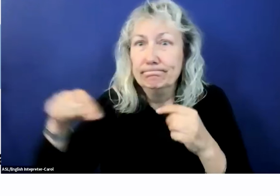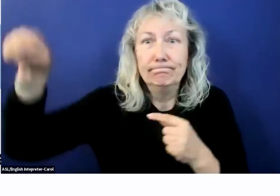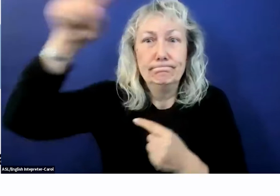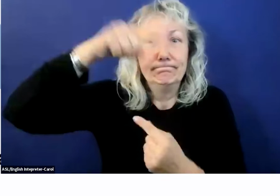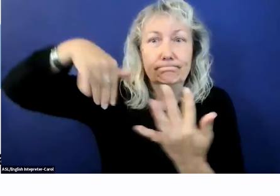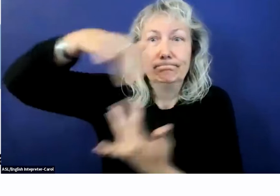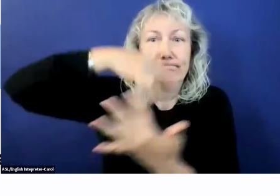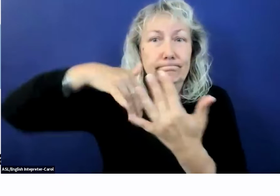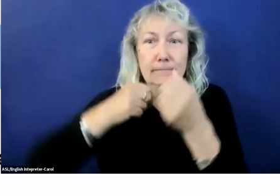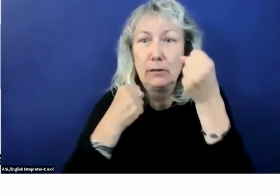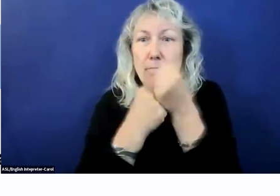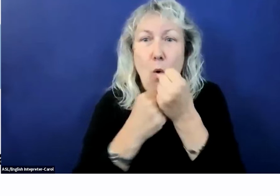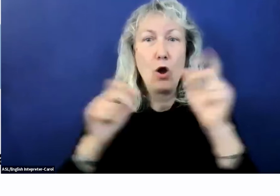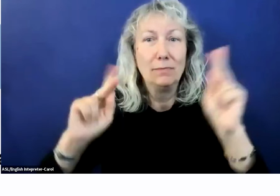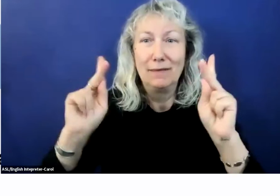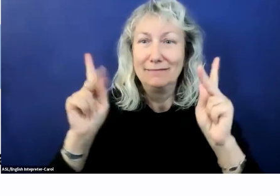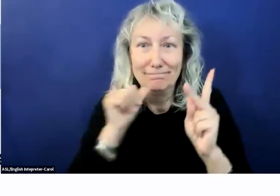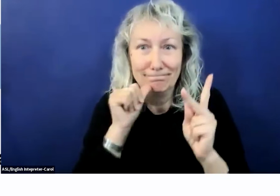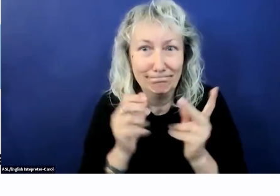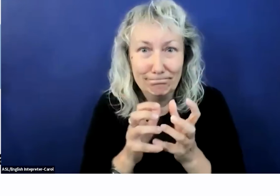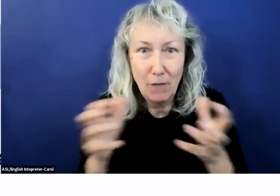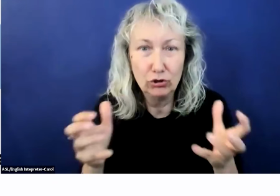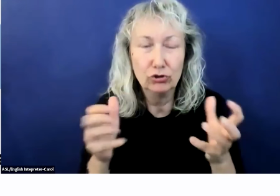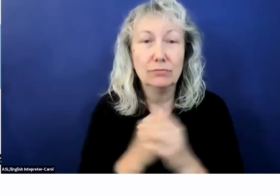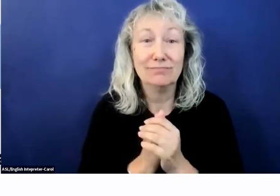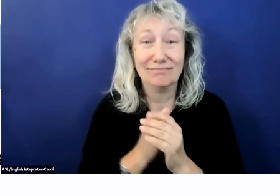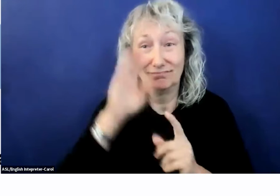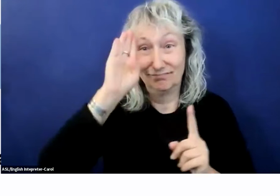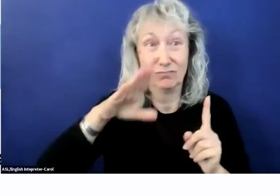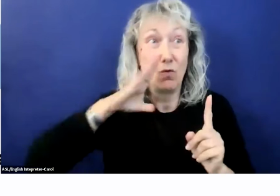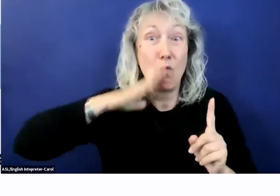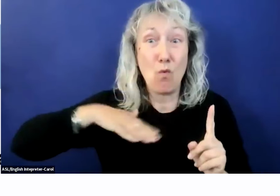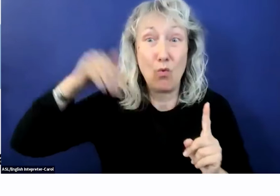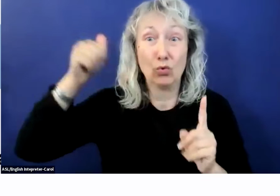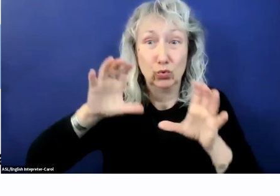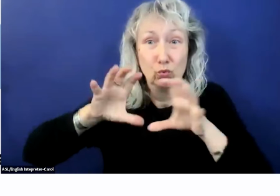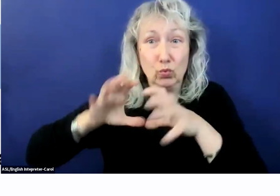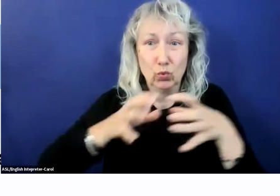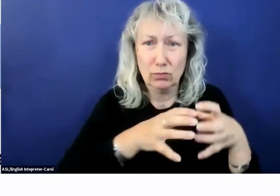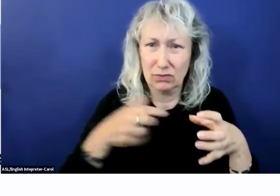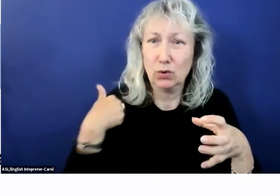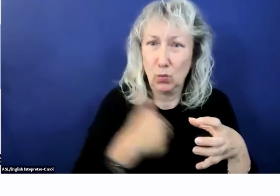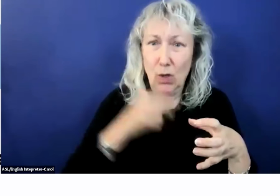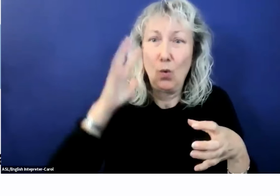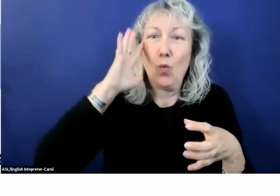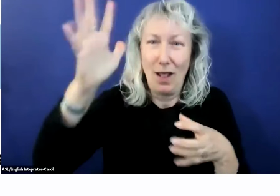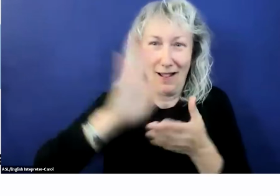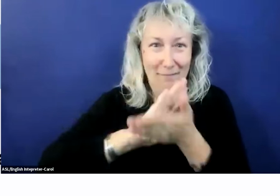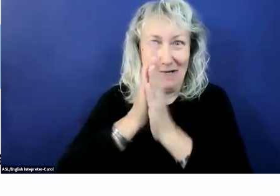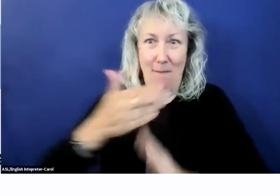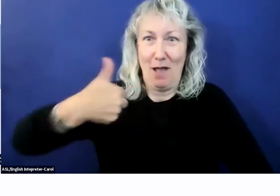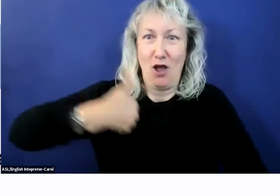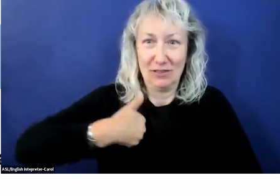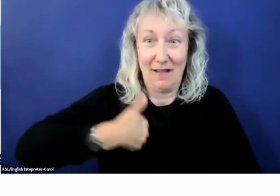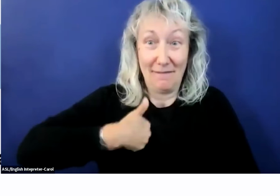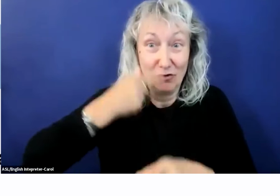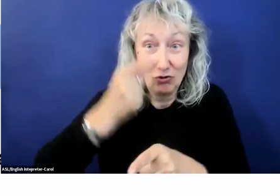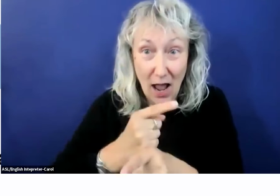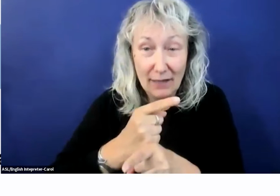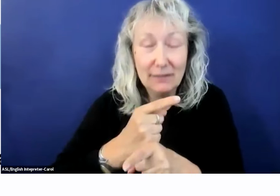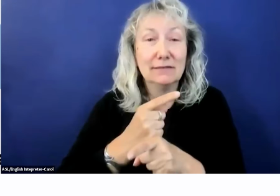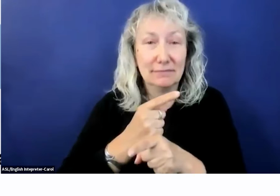needs. The older adult community is one that we all hope to be a part of one day and is greatly impacted by disasters